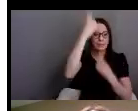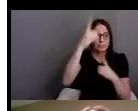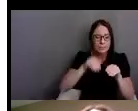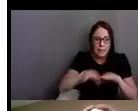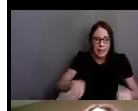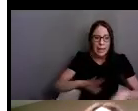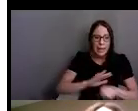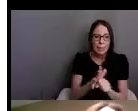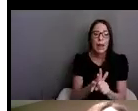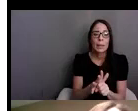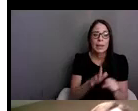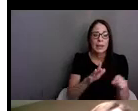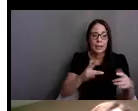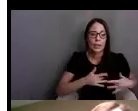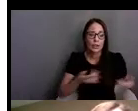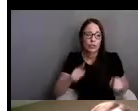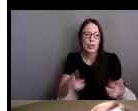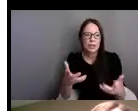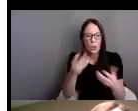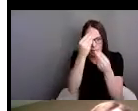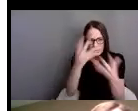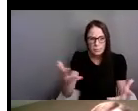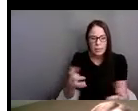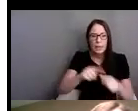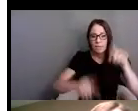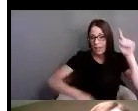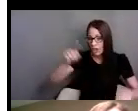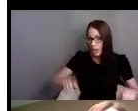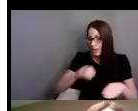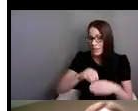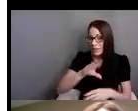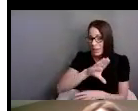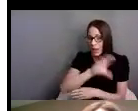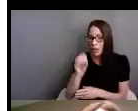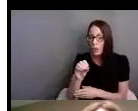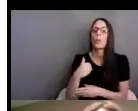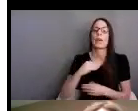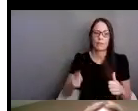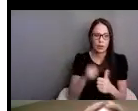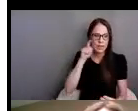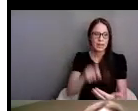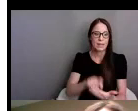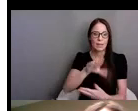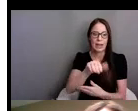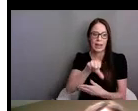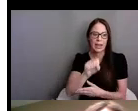update on variants in Colorado. We do have our first identified cases of the